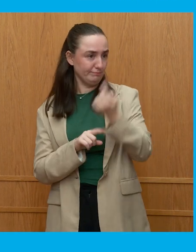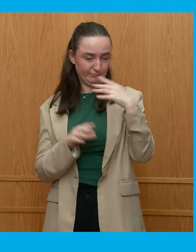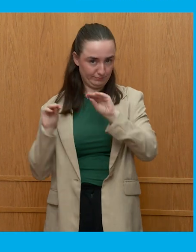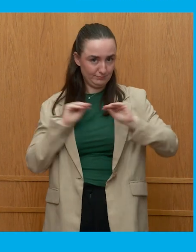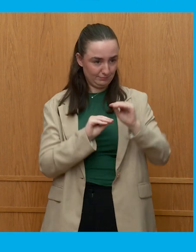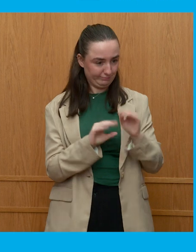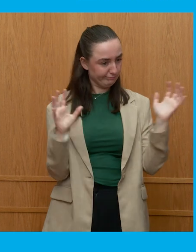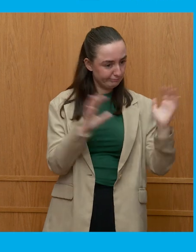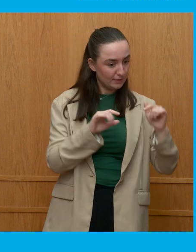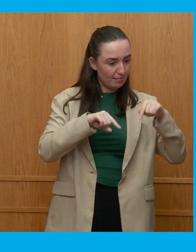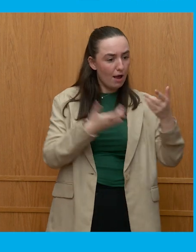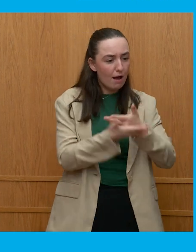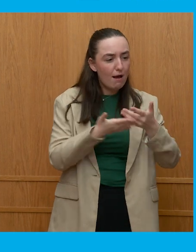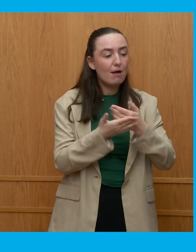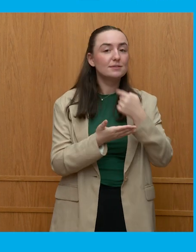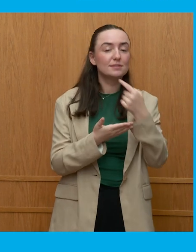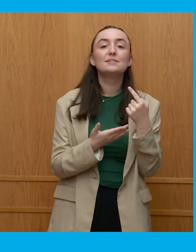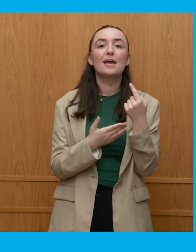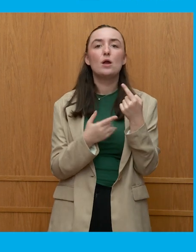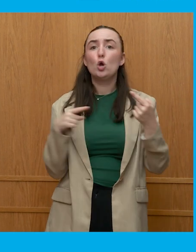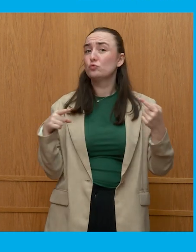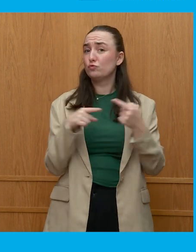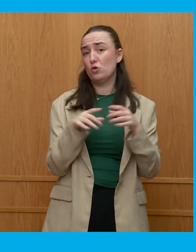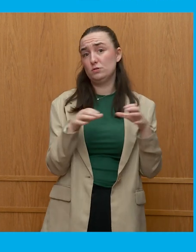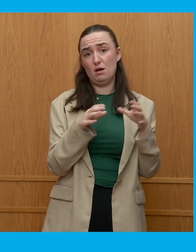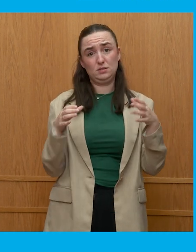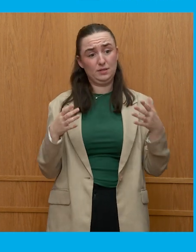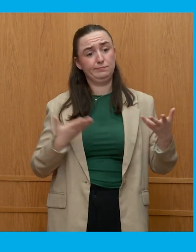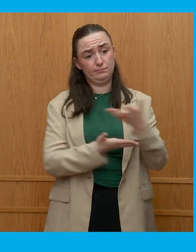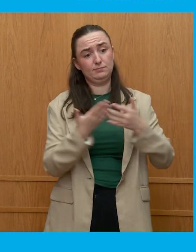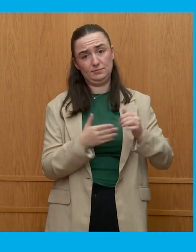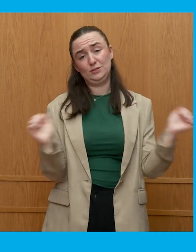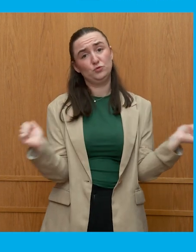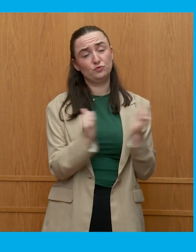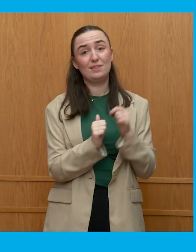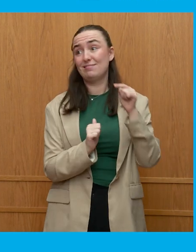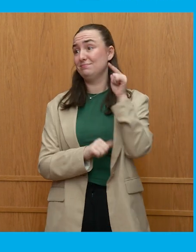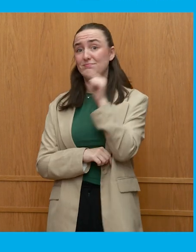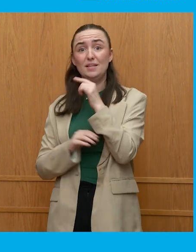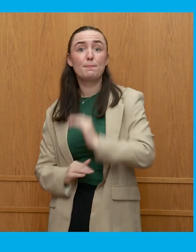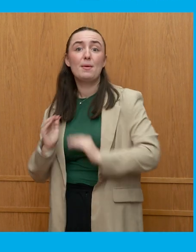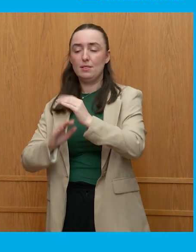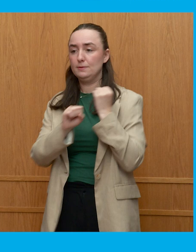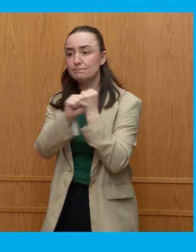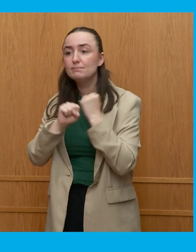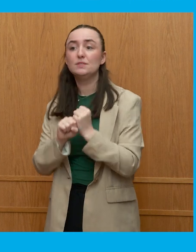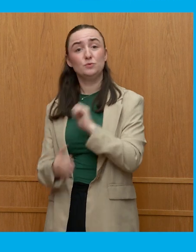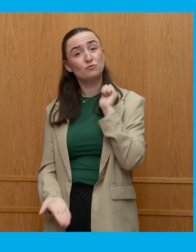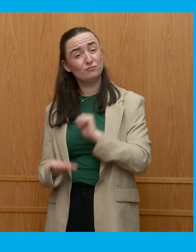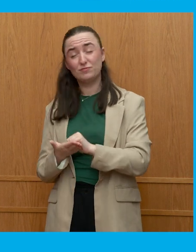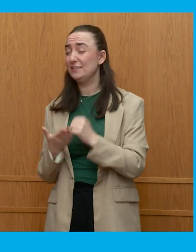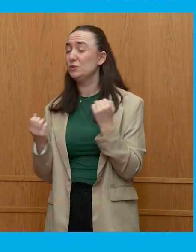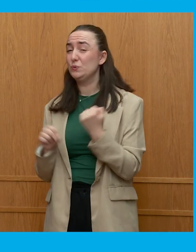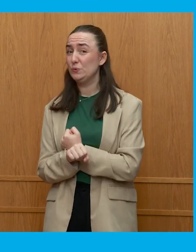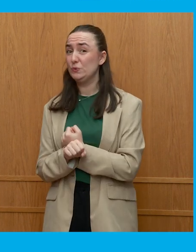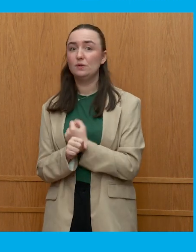our colleagues across party, look, this is honestly the right thing to do. Yep, you're just going to have to hold your nerve on this.